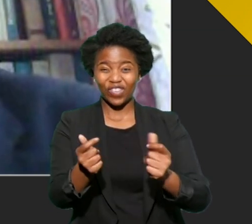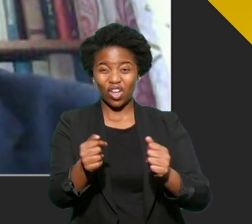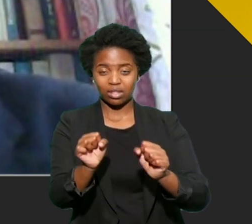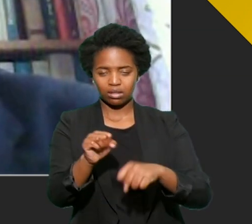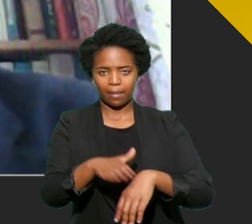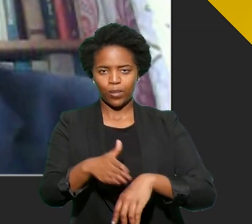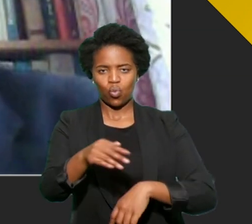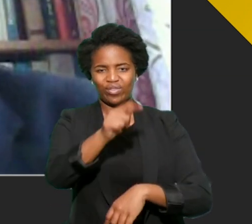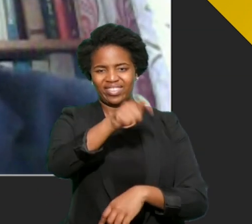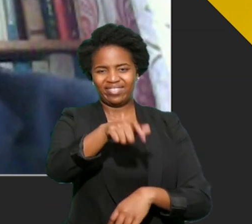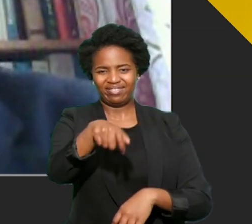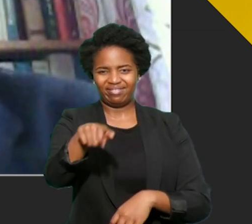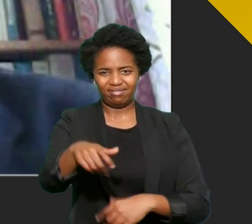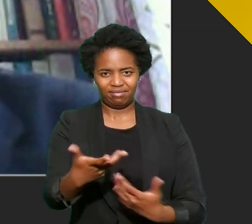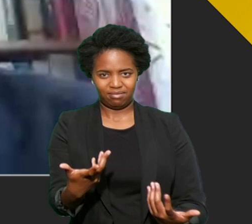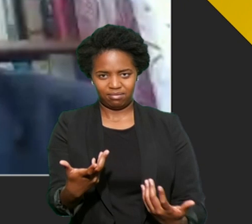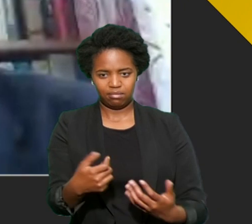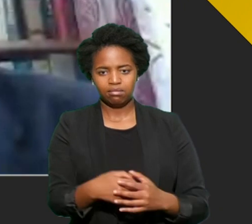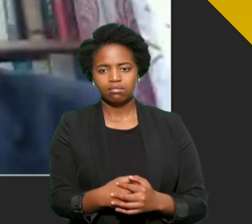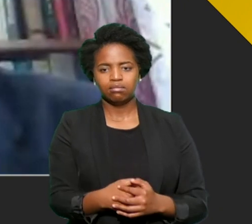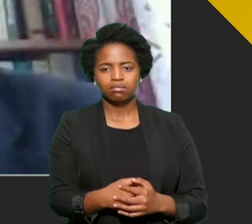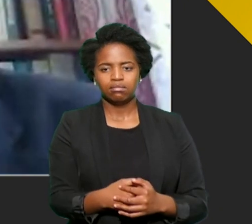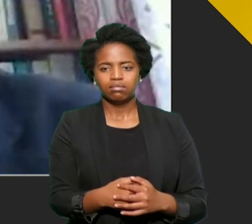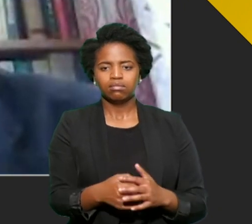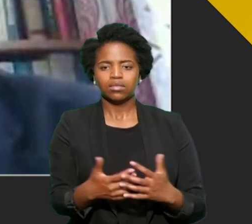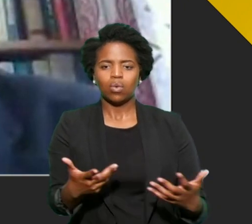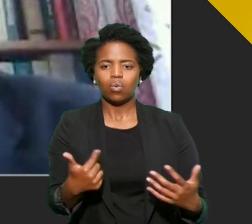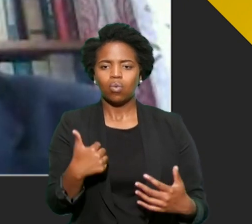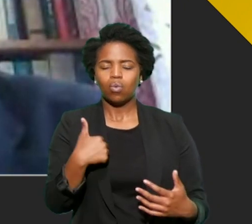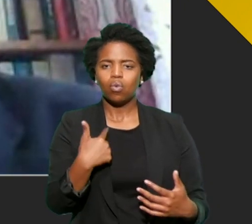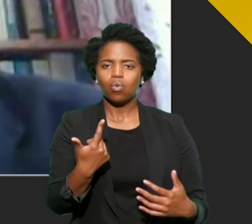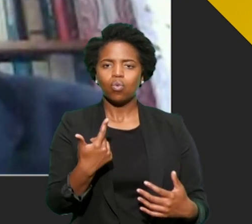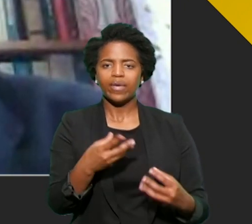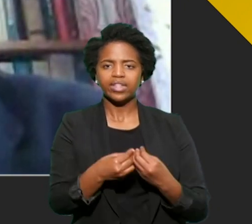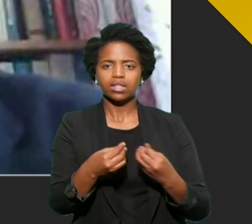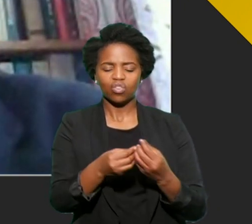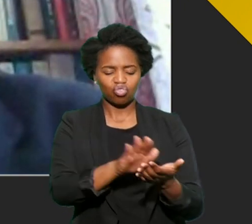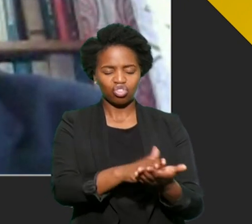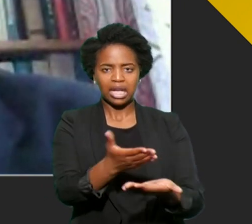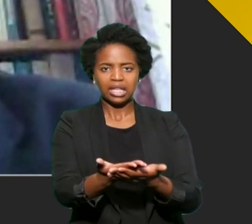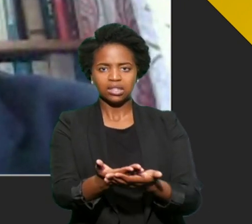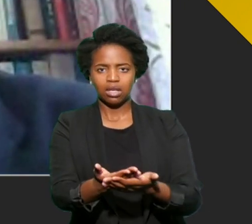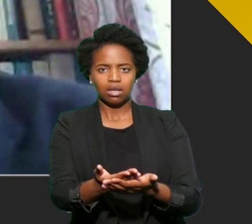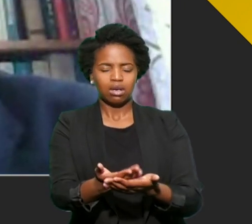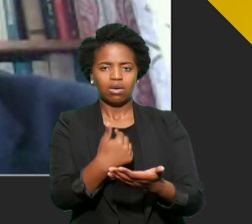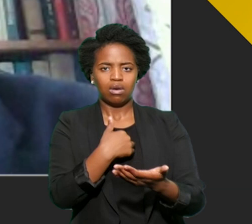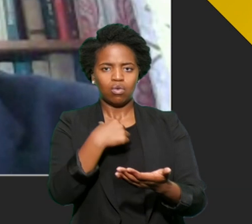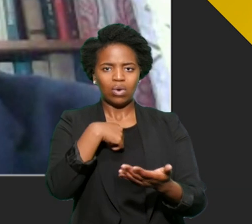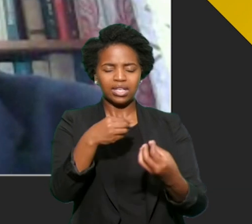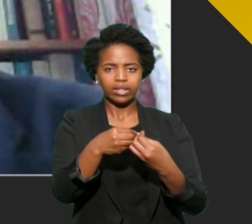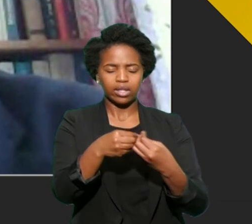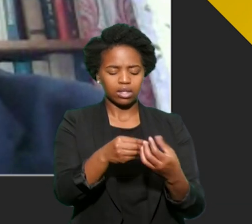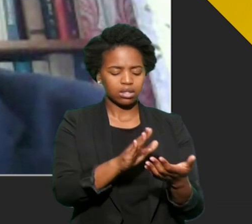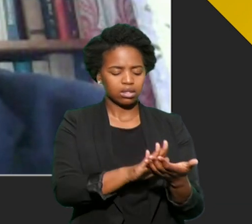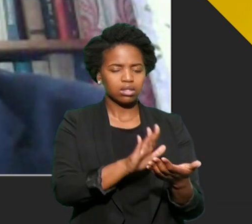gaming, your actions will be translated into actions in the game much